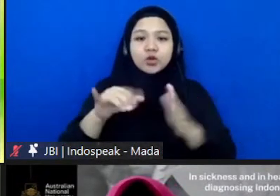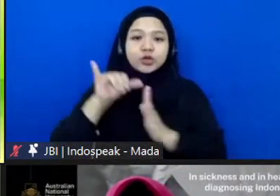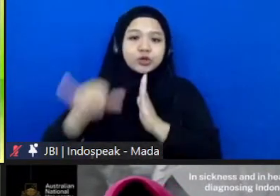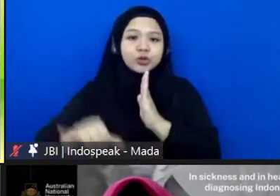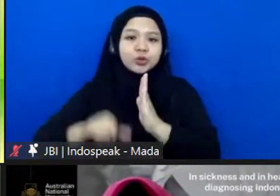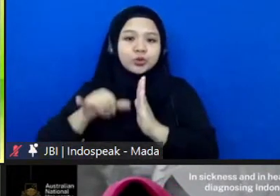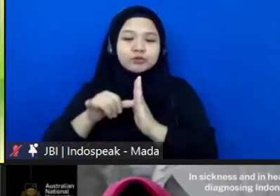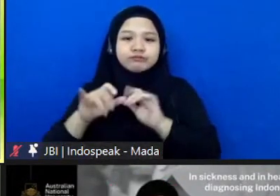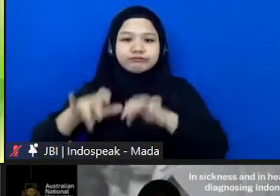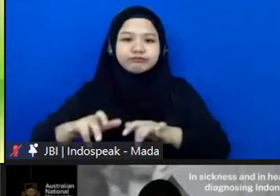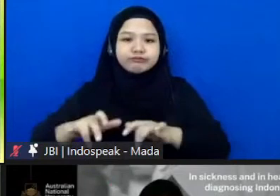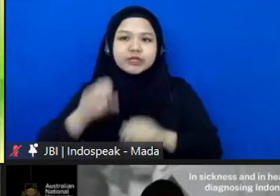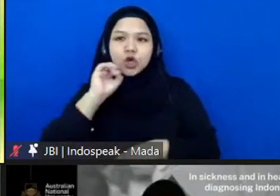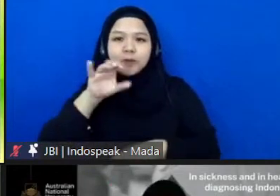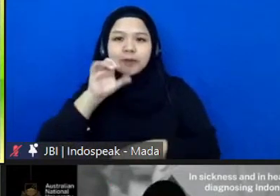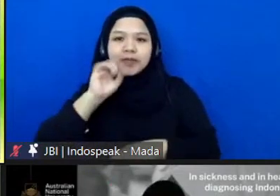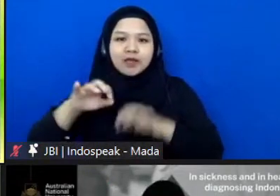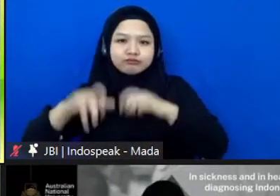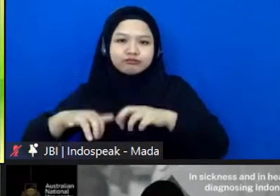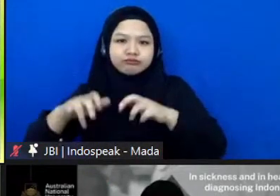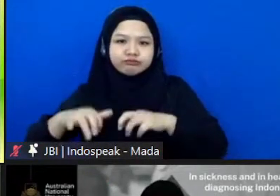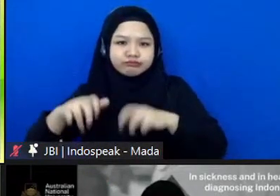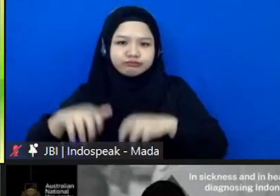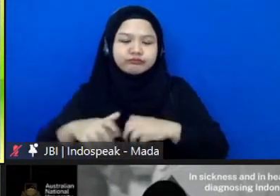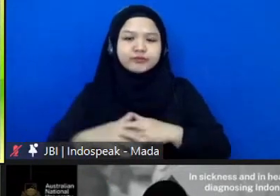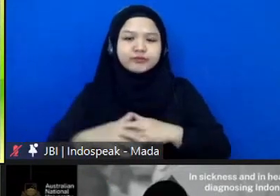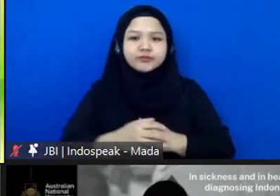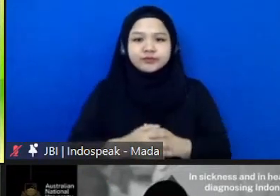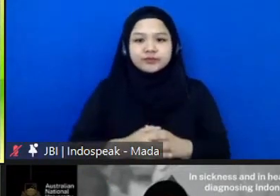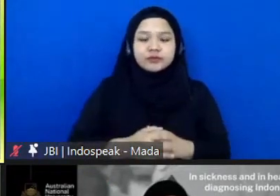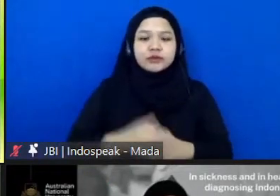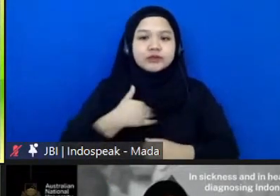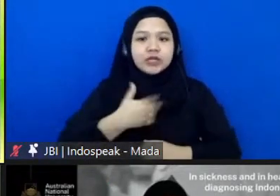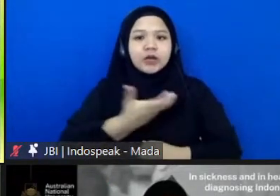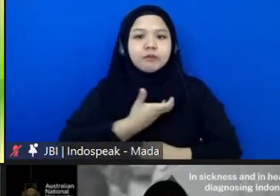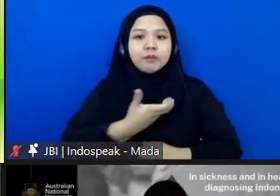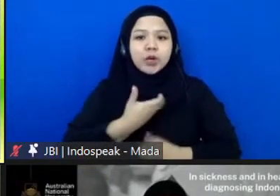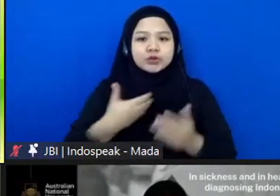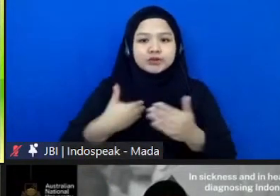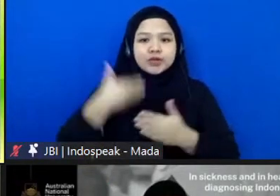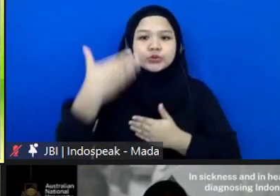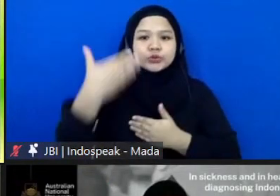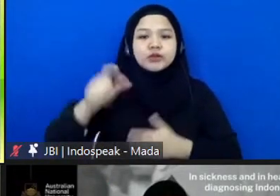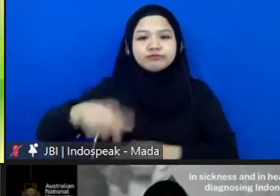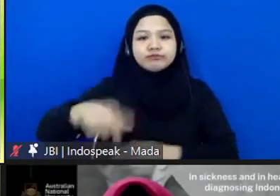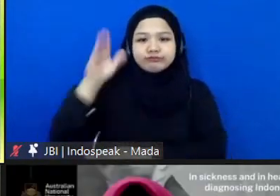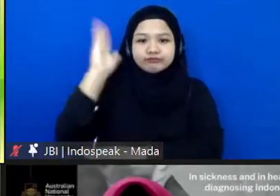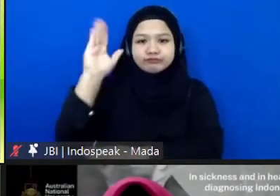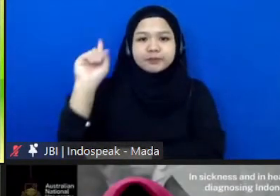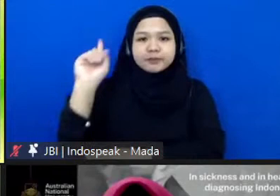box. So without further ado, I would like to hand over to our first panelist for today,